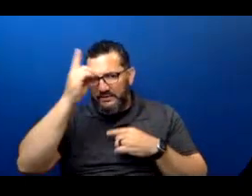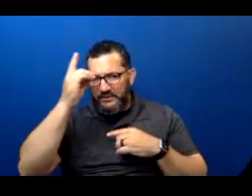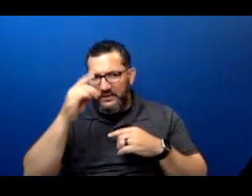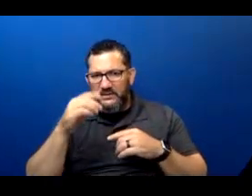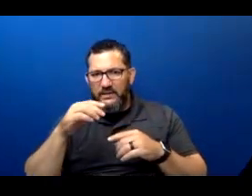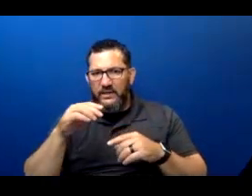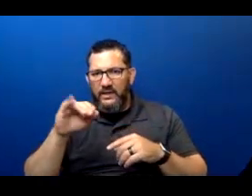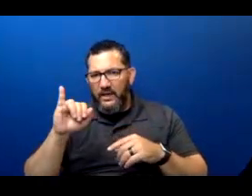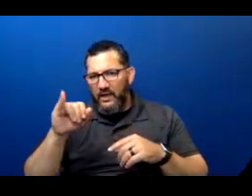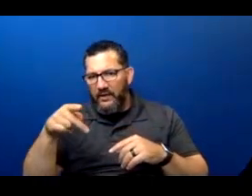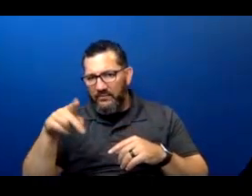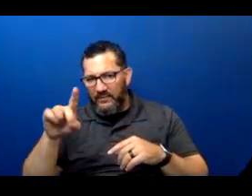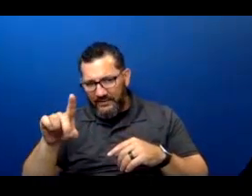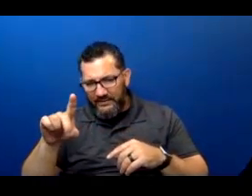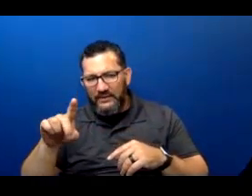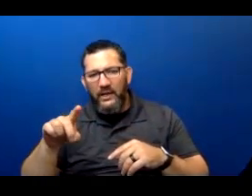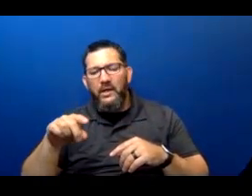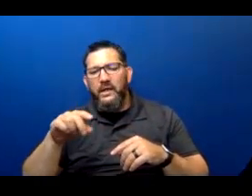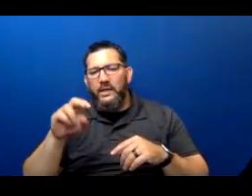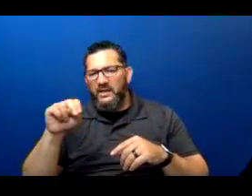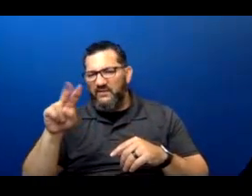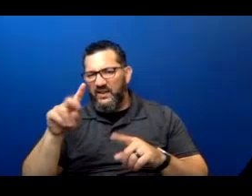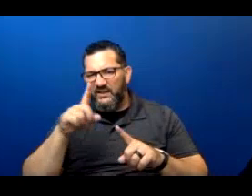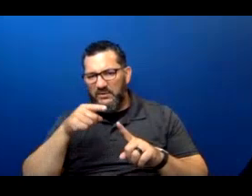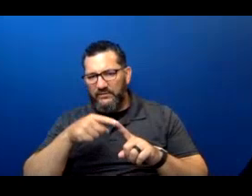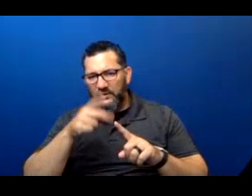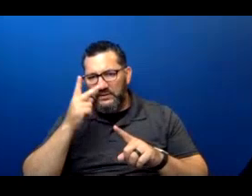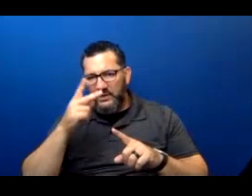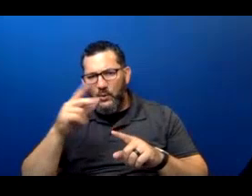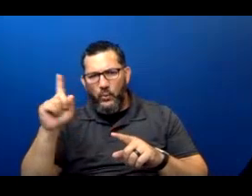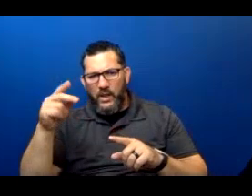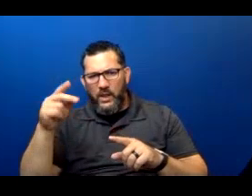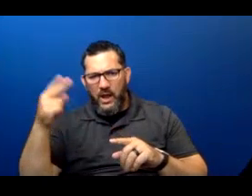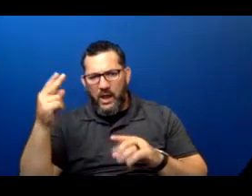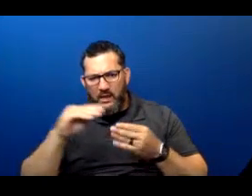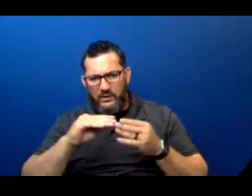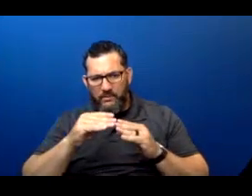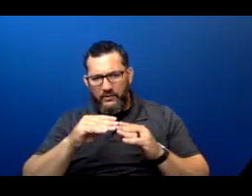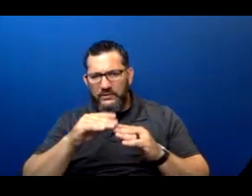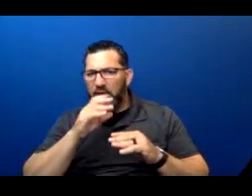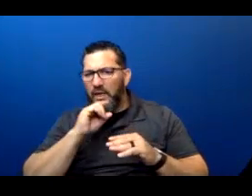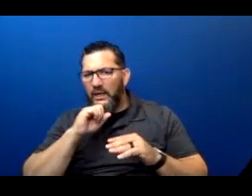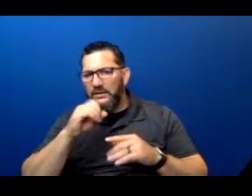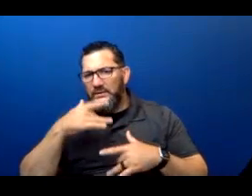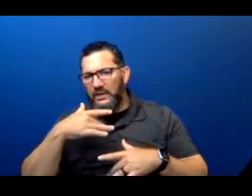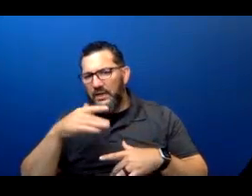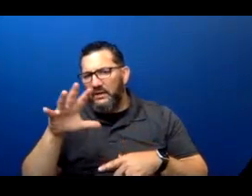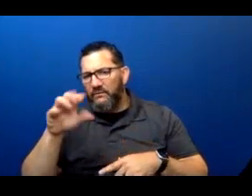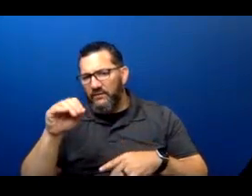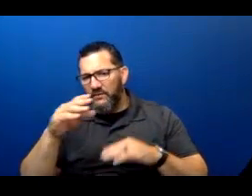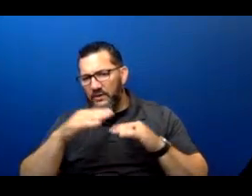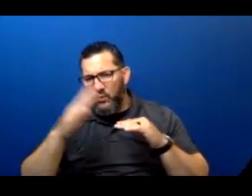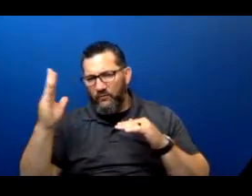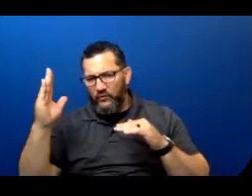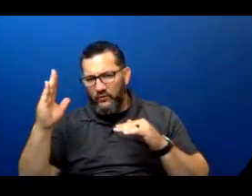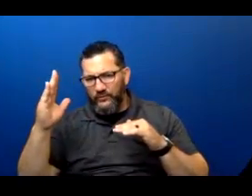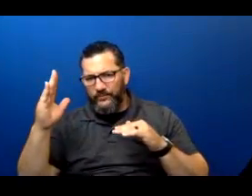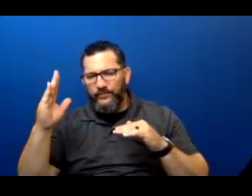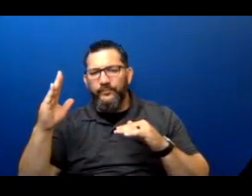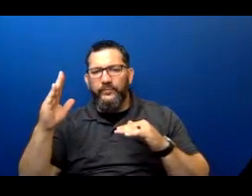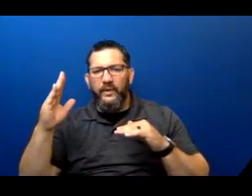Nevada specifically. As you can see, the higher rates or numbers are among those who are 50 and older.